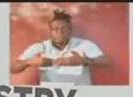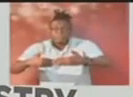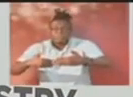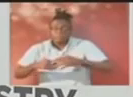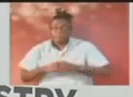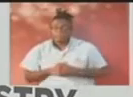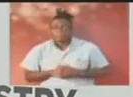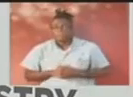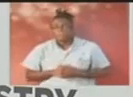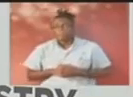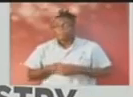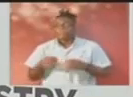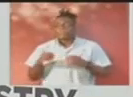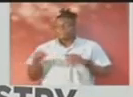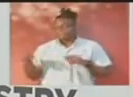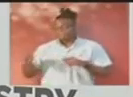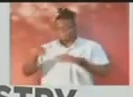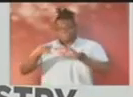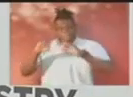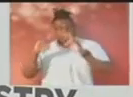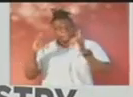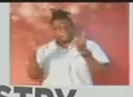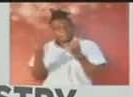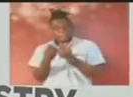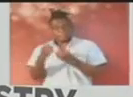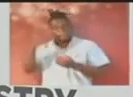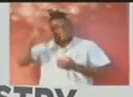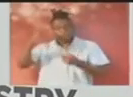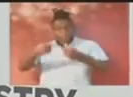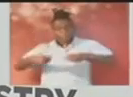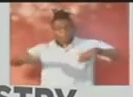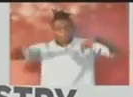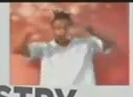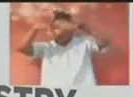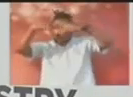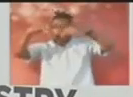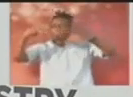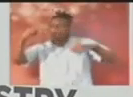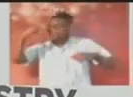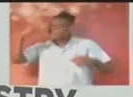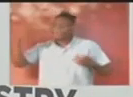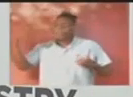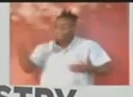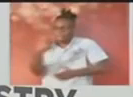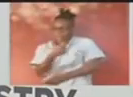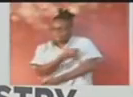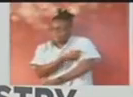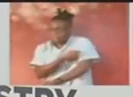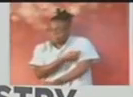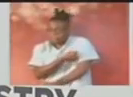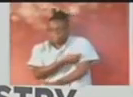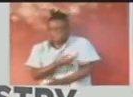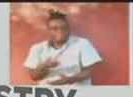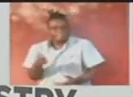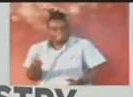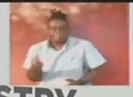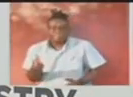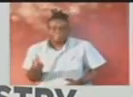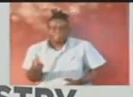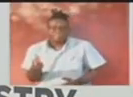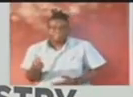and Pre-Qualification on the acceptability and principle of the vaccines, these are considered by